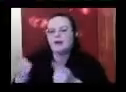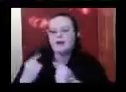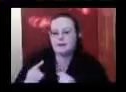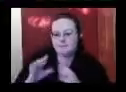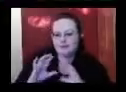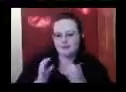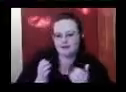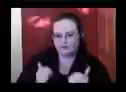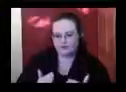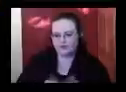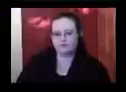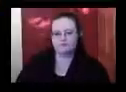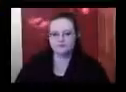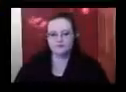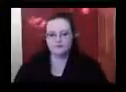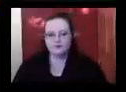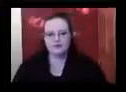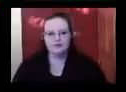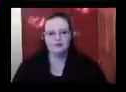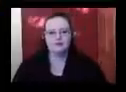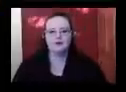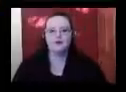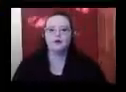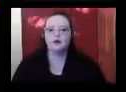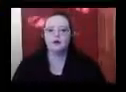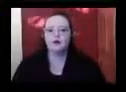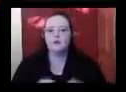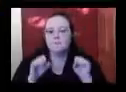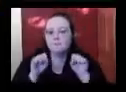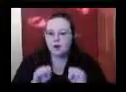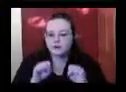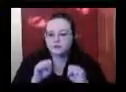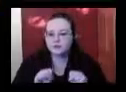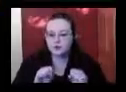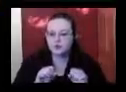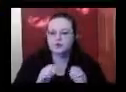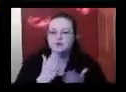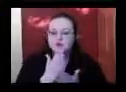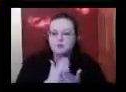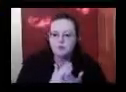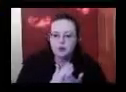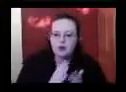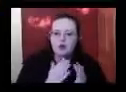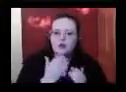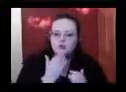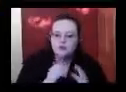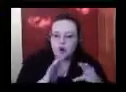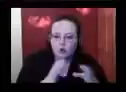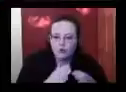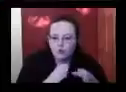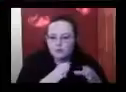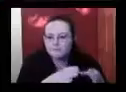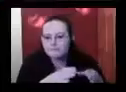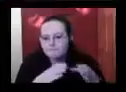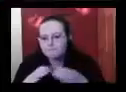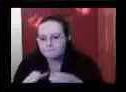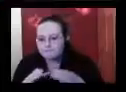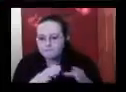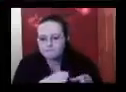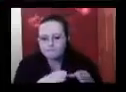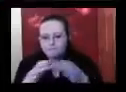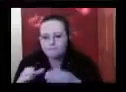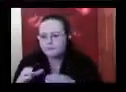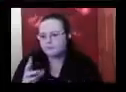smaller groups for particular learning interventions, that will also be done with the appropriate protocols put in